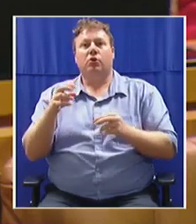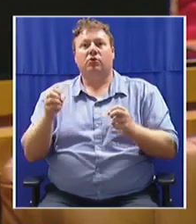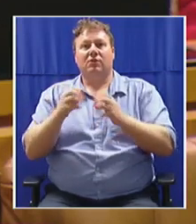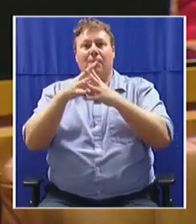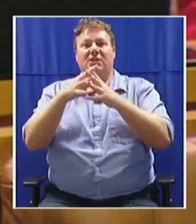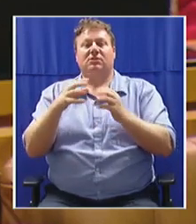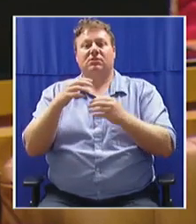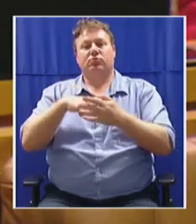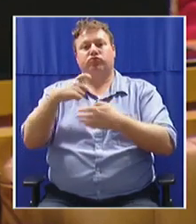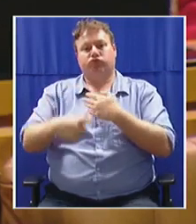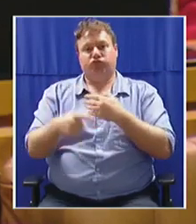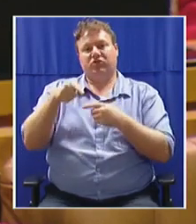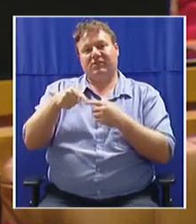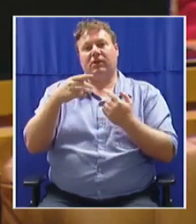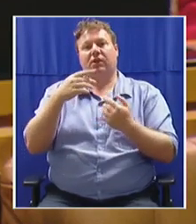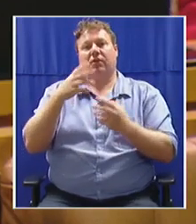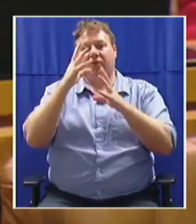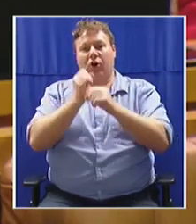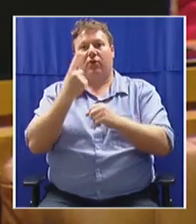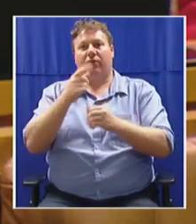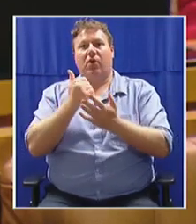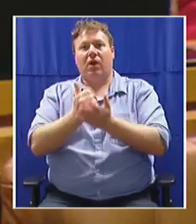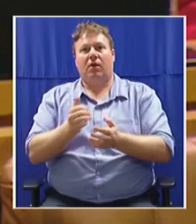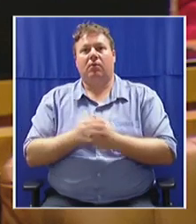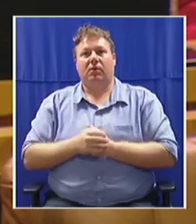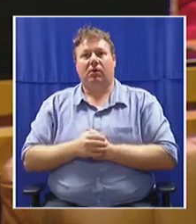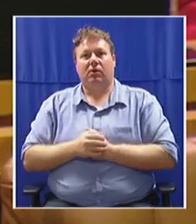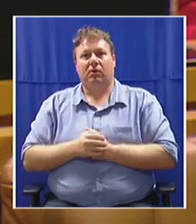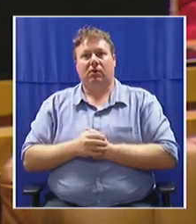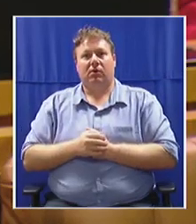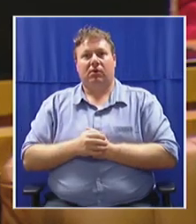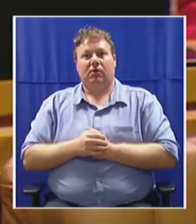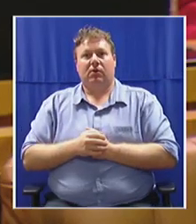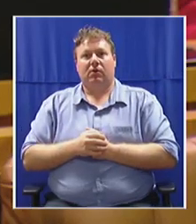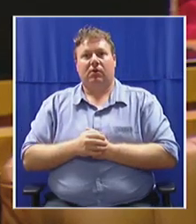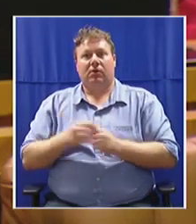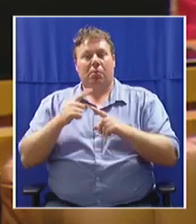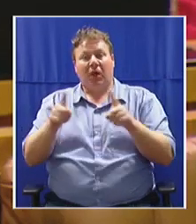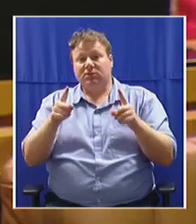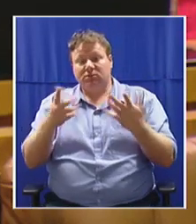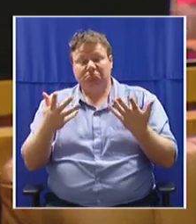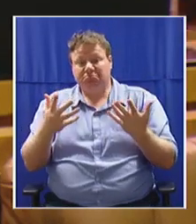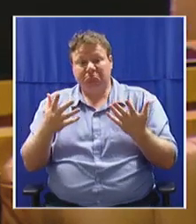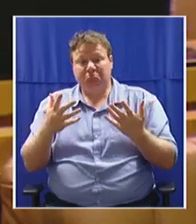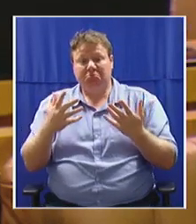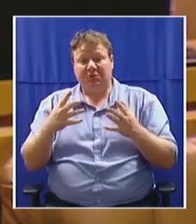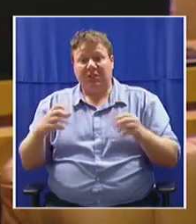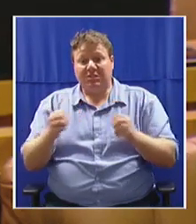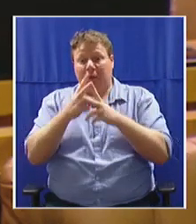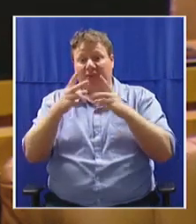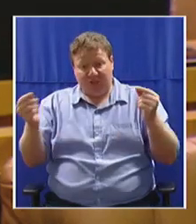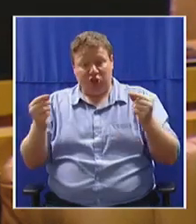held. But since the summits, nothing concrete or measurable seems to have happened. In one of the